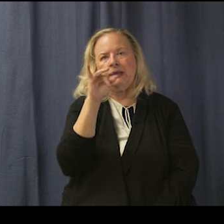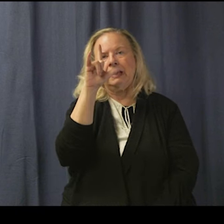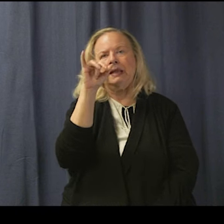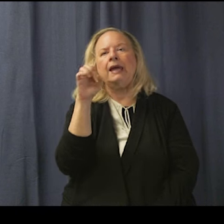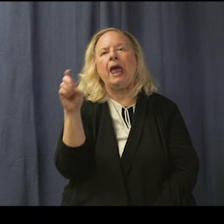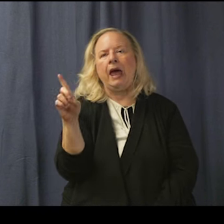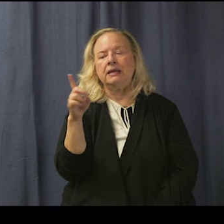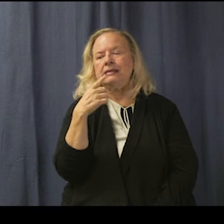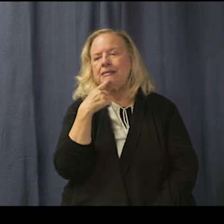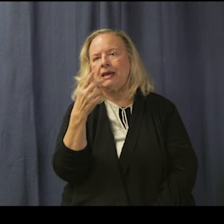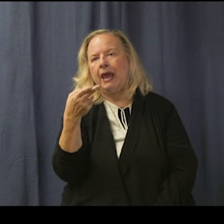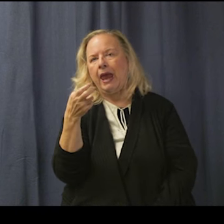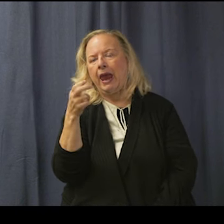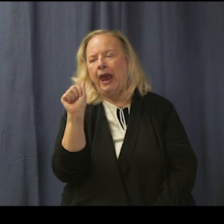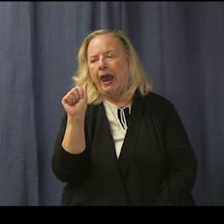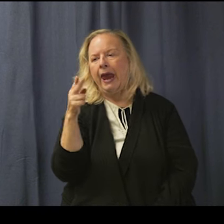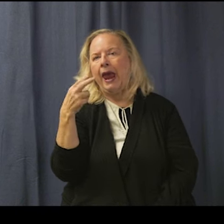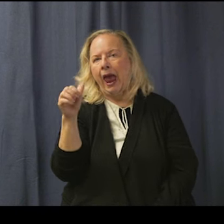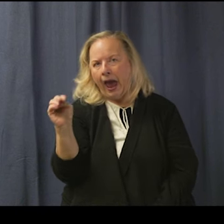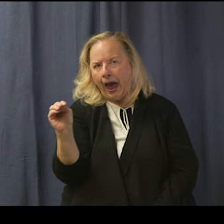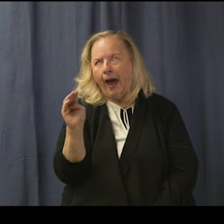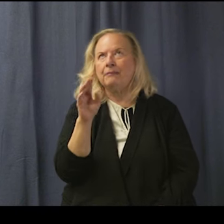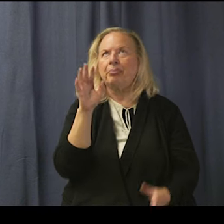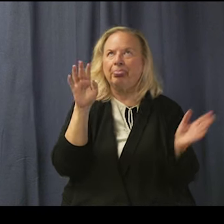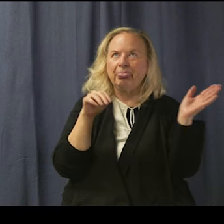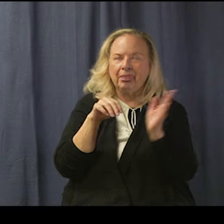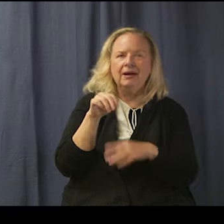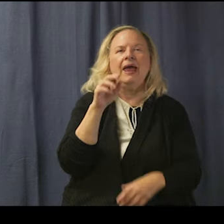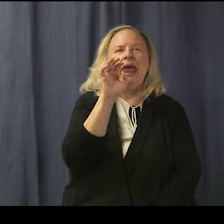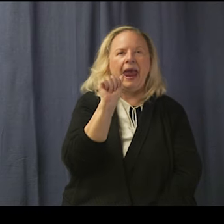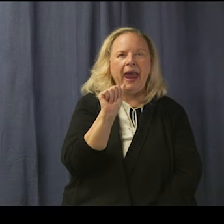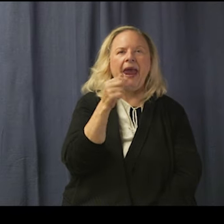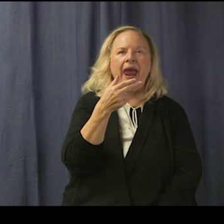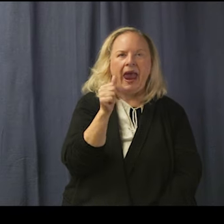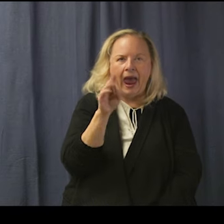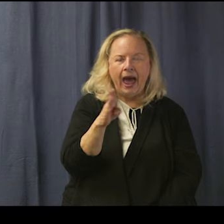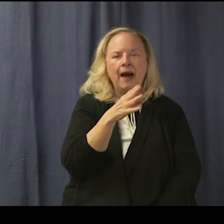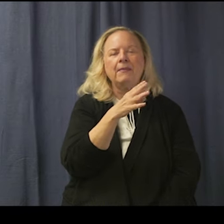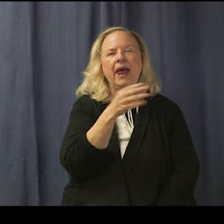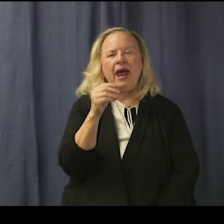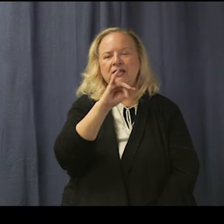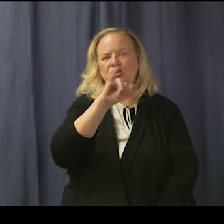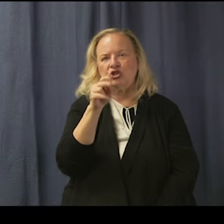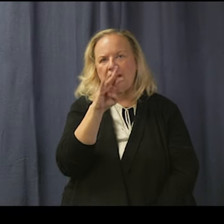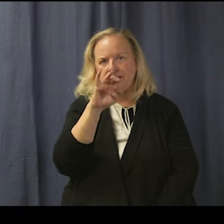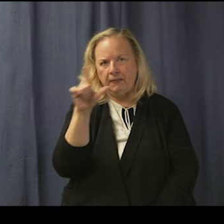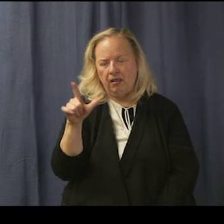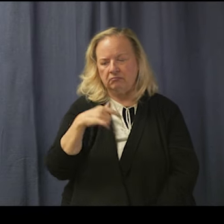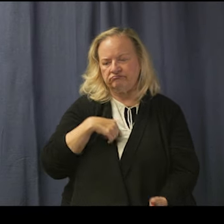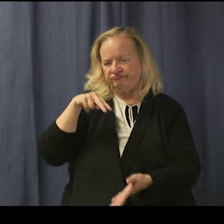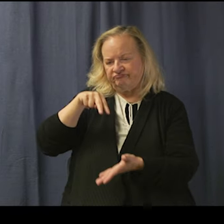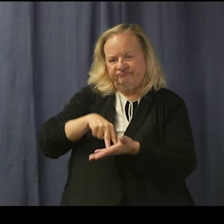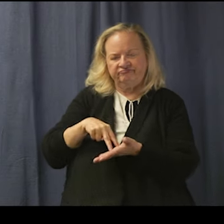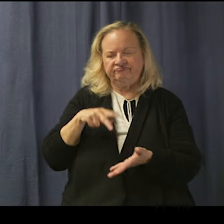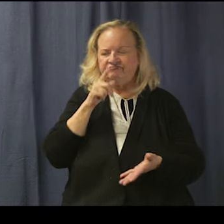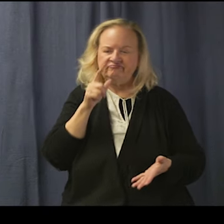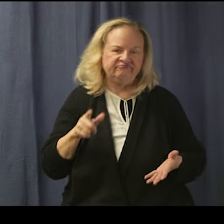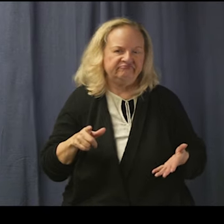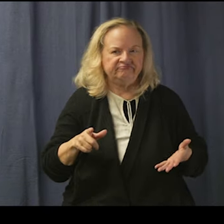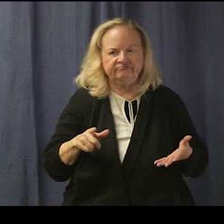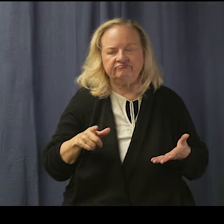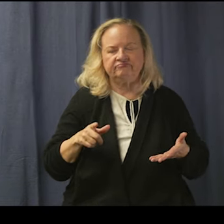he said unto Ahab, remember Ahab and Jezebel? Okay. As the Lord God of Israel lives, before whom I stand, there will not be dew nor rain